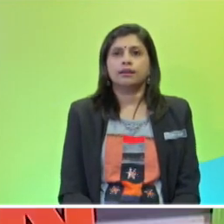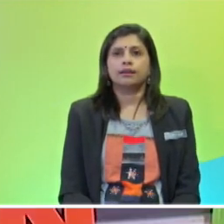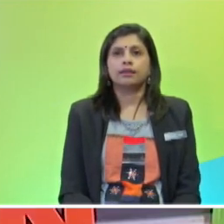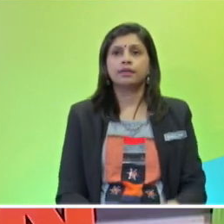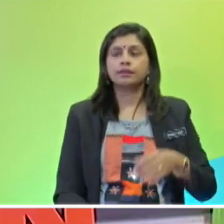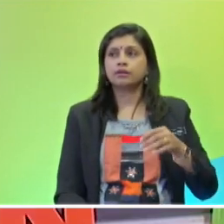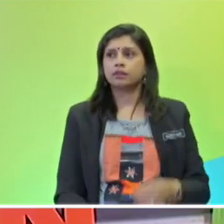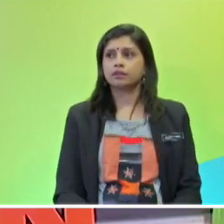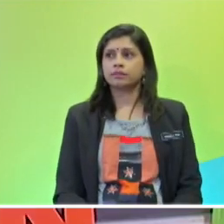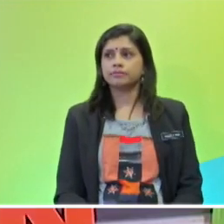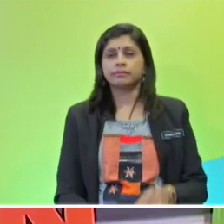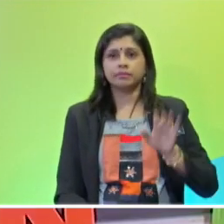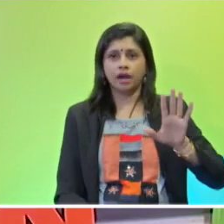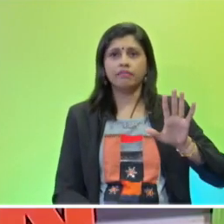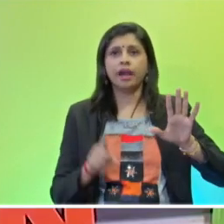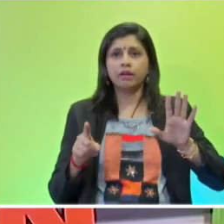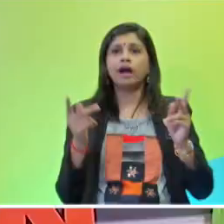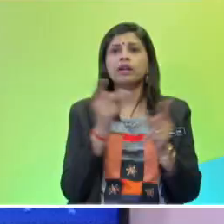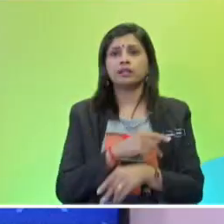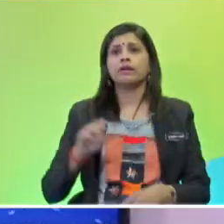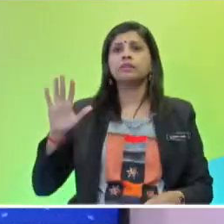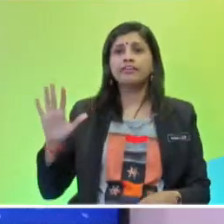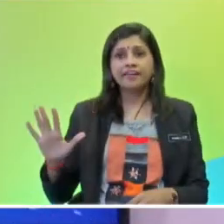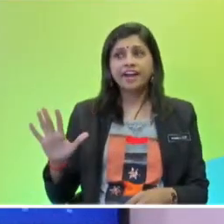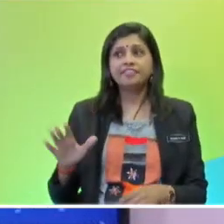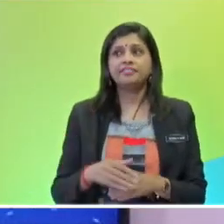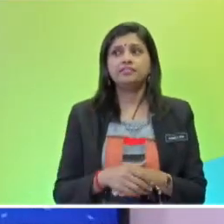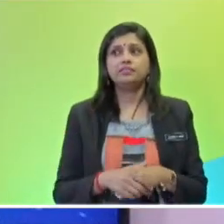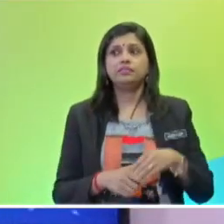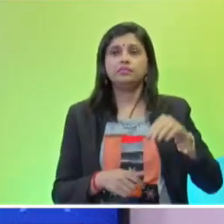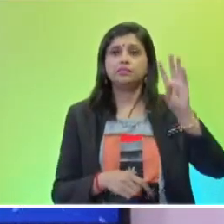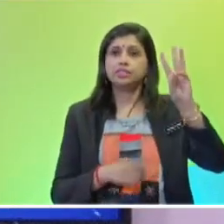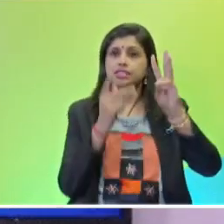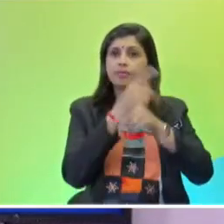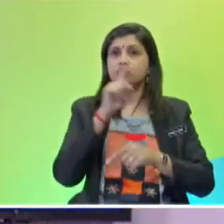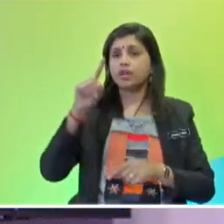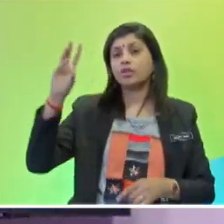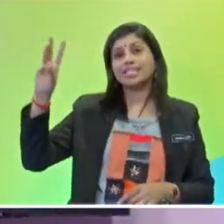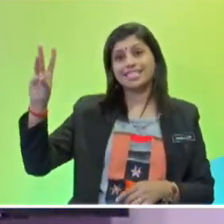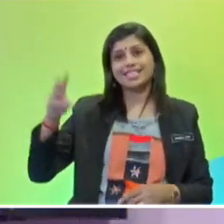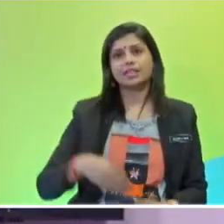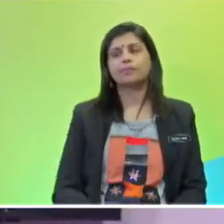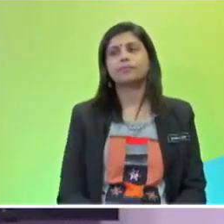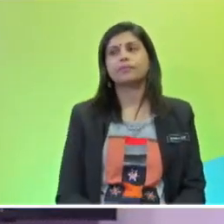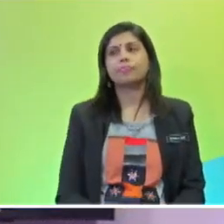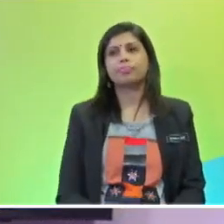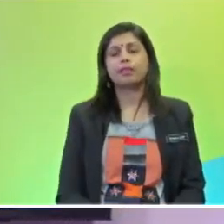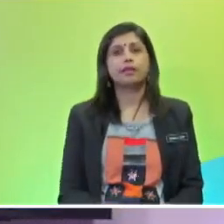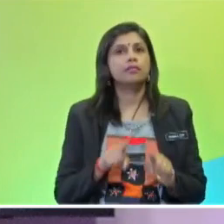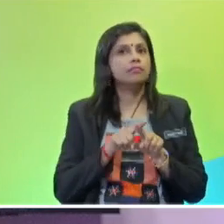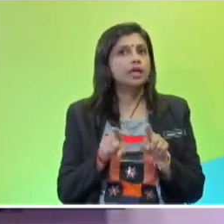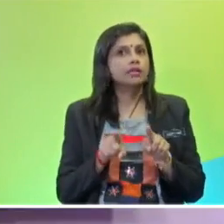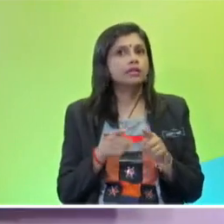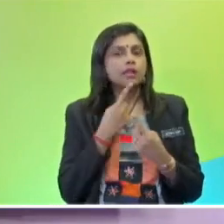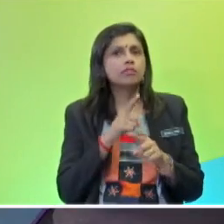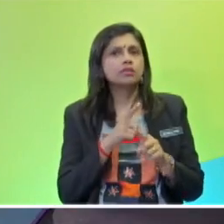numerator and denominator with denominator. So 6 times 1 and 5 times 1, I get 6 over 5. But Okay, yeah. that is not